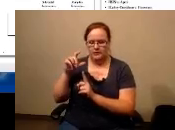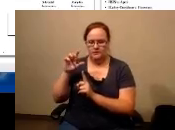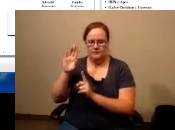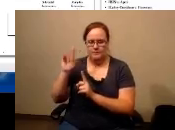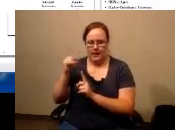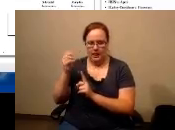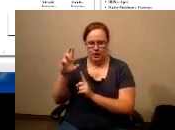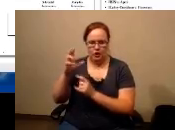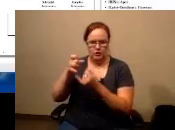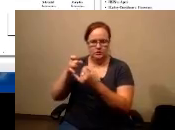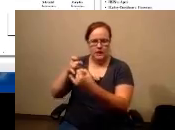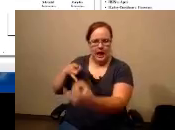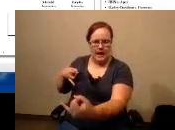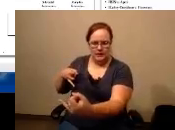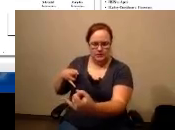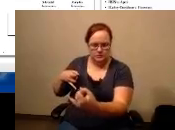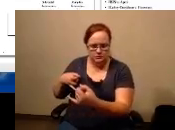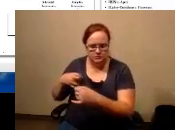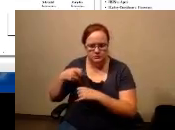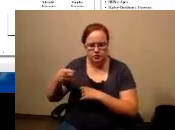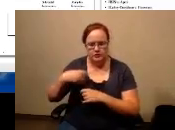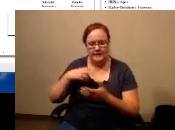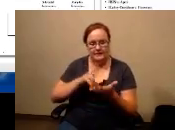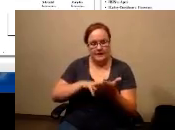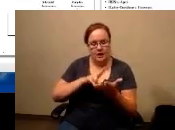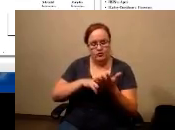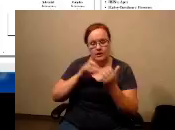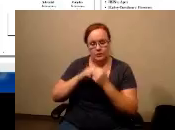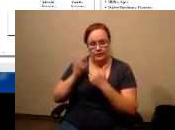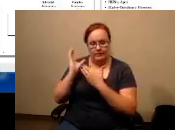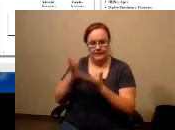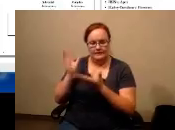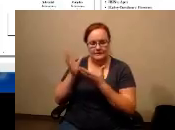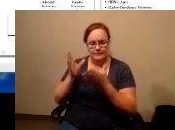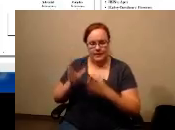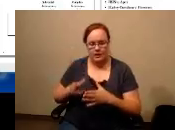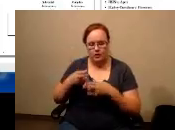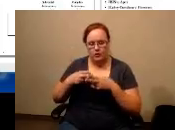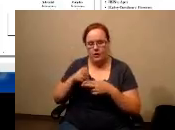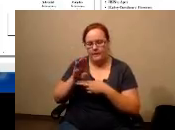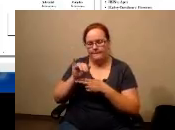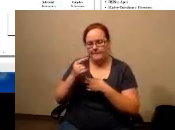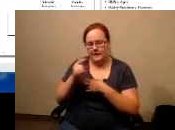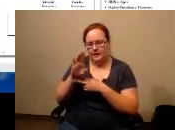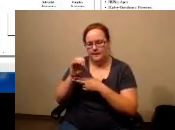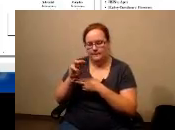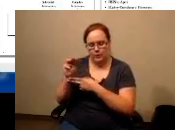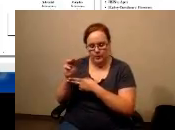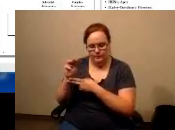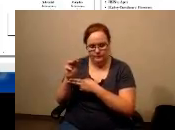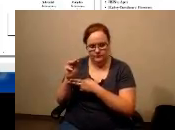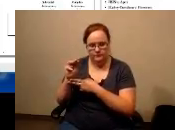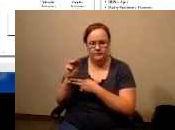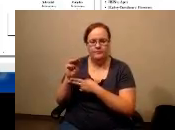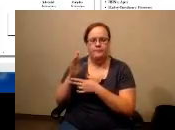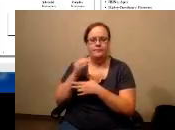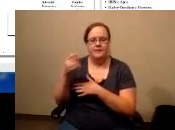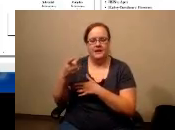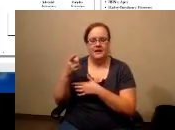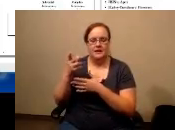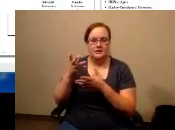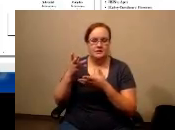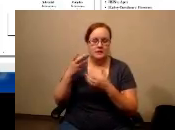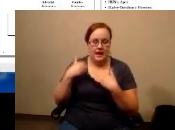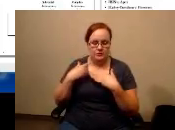holiday. He has a contract with a supplier of fireworks called Big Boom Fireworks. And the contract calls for 2